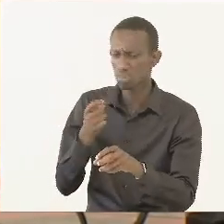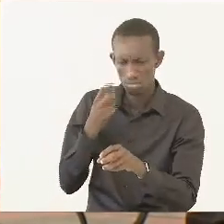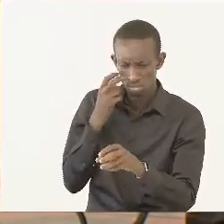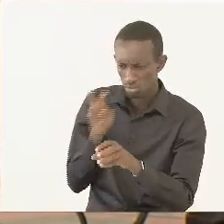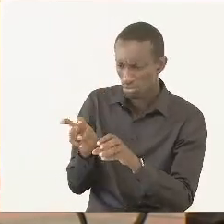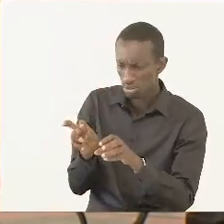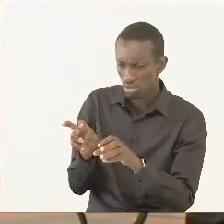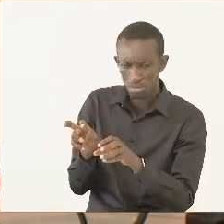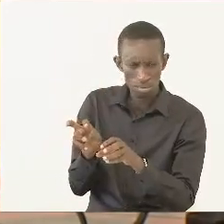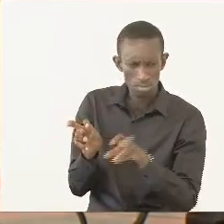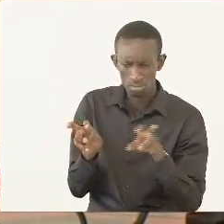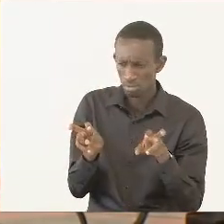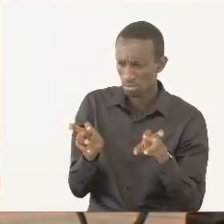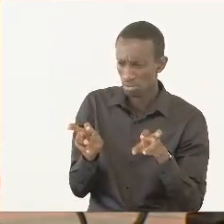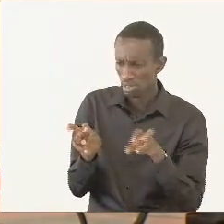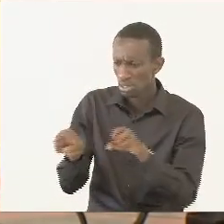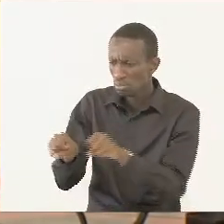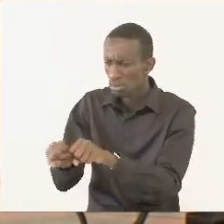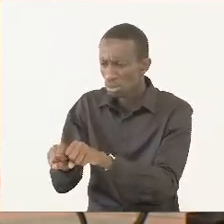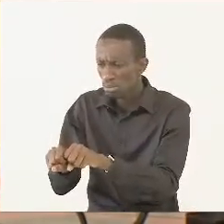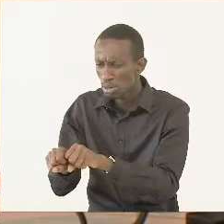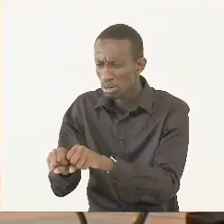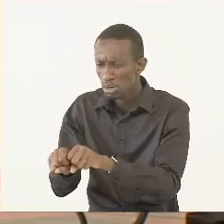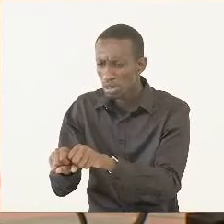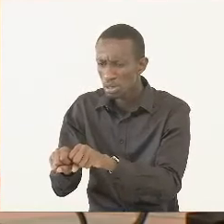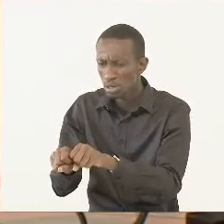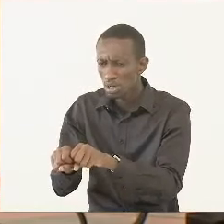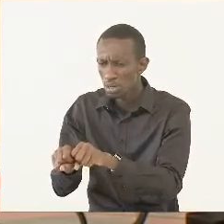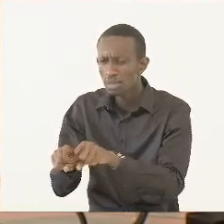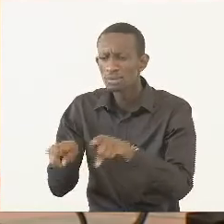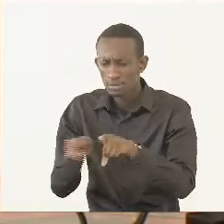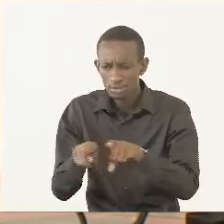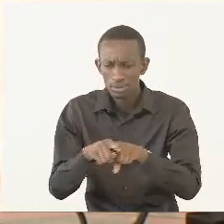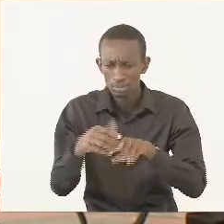foot? Or should be bigger so that my foot can fit in?